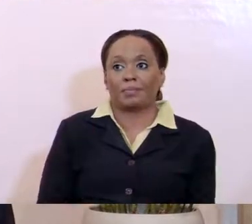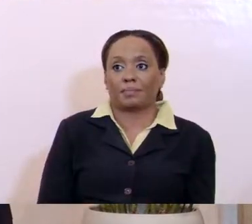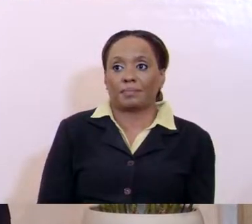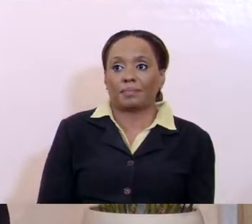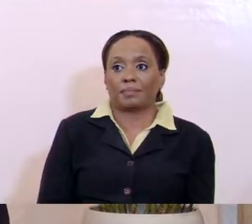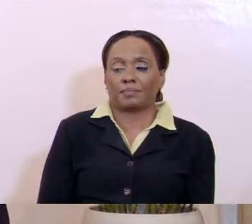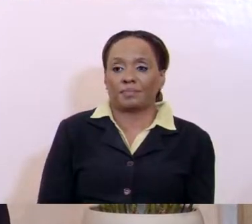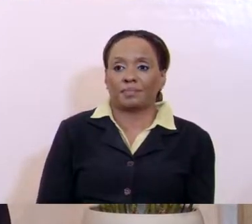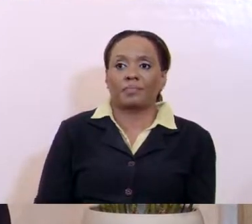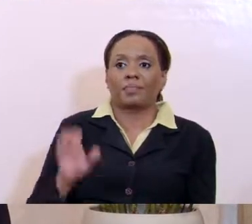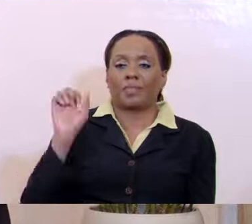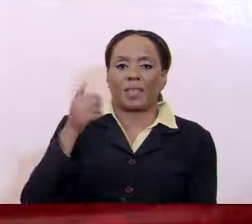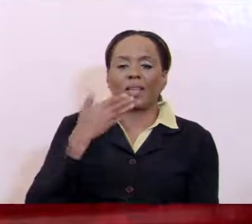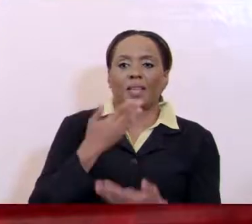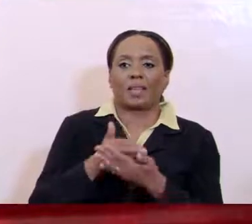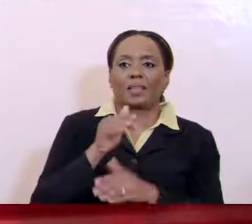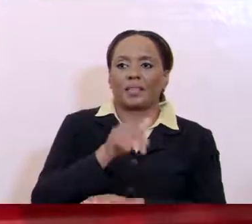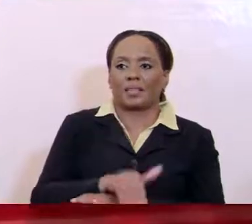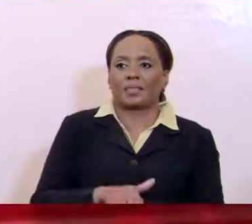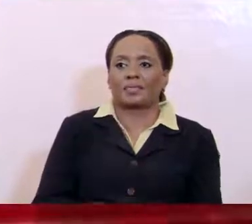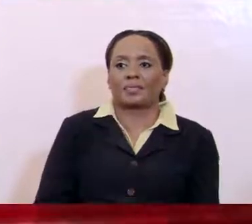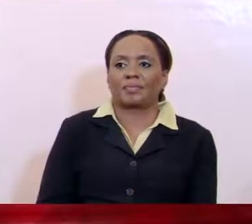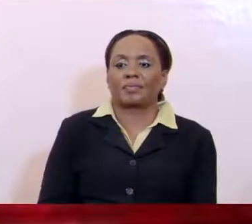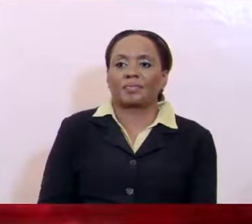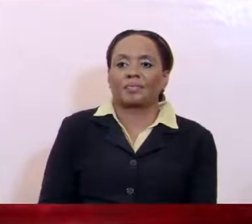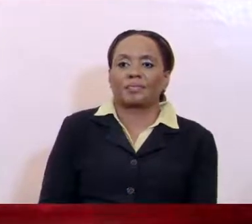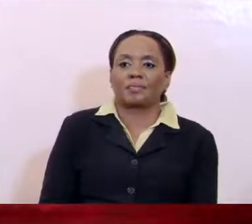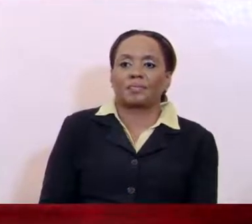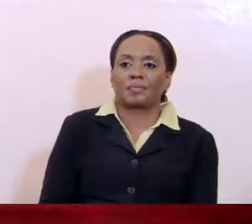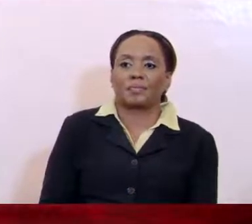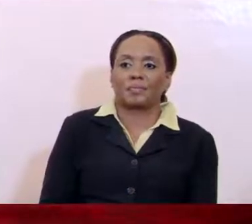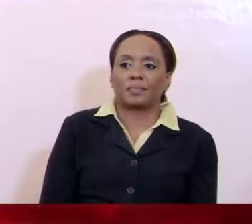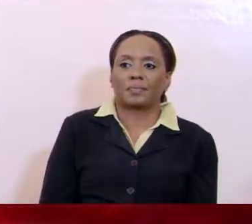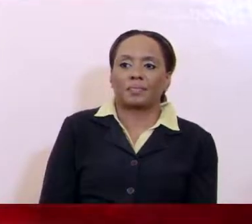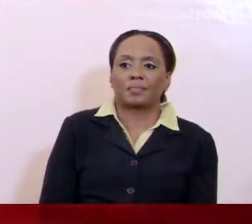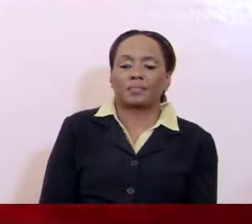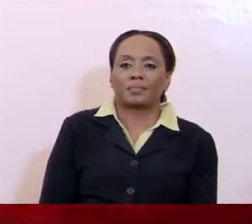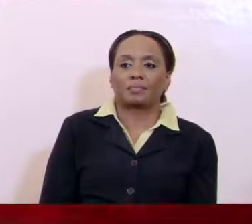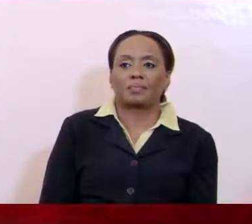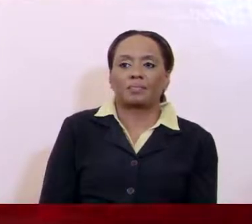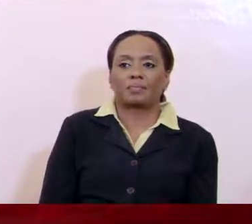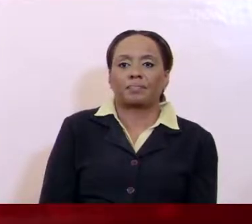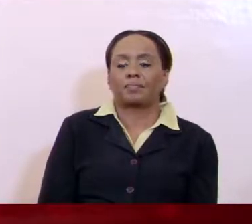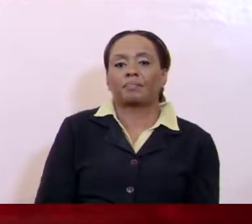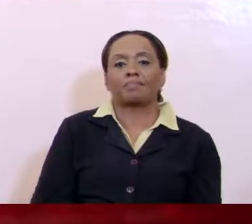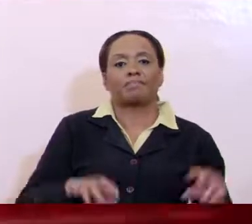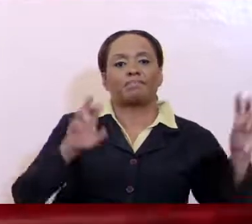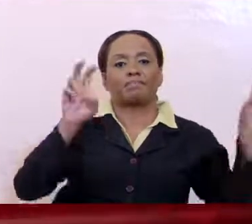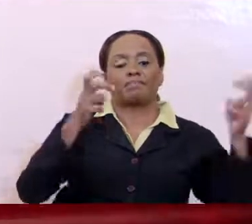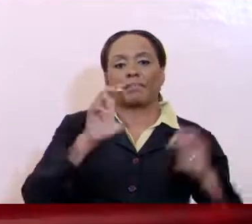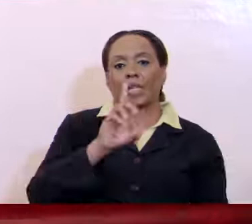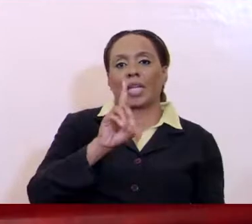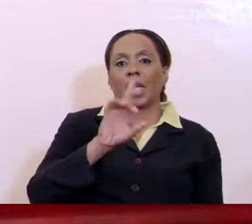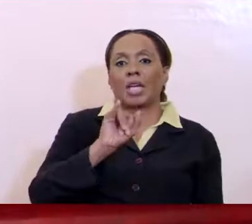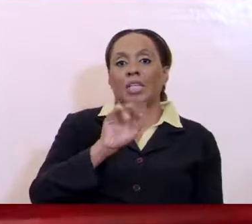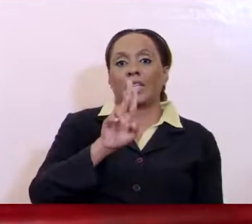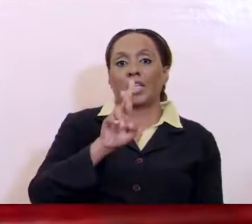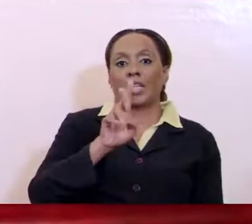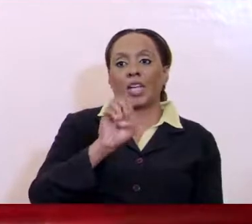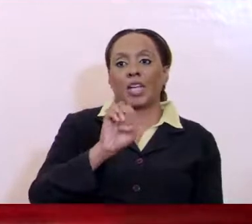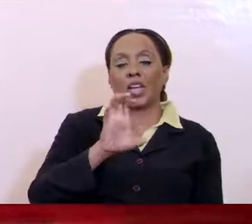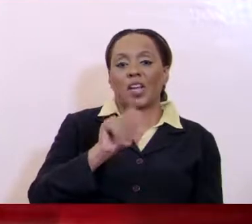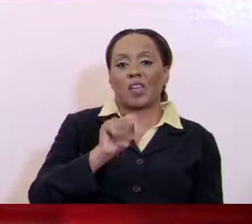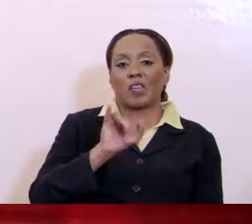Yes, good night, AJ. Since the introduction of the Directive 4 and government's warning of a zero